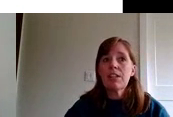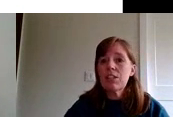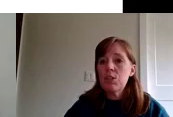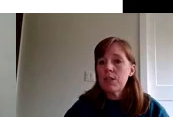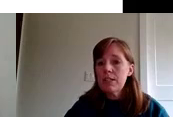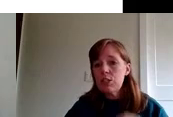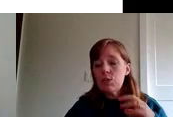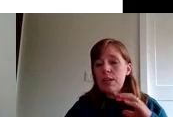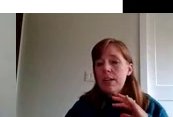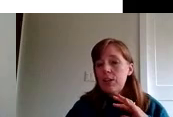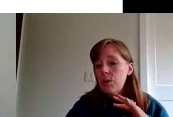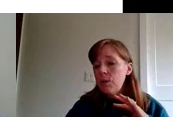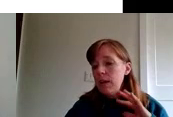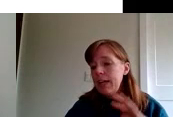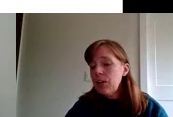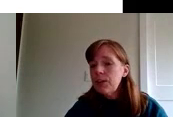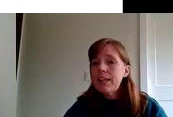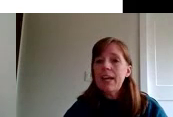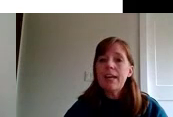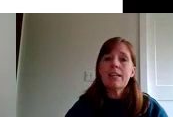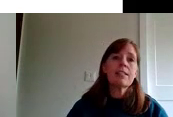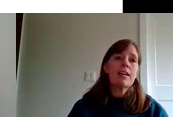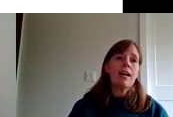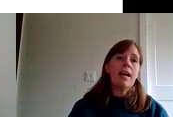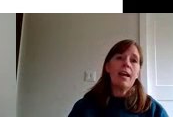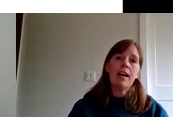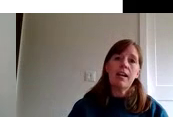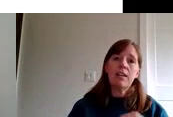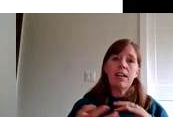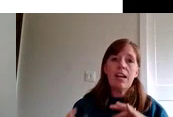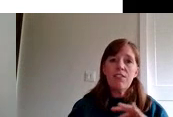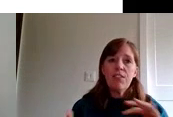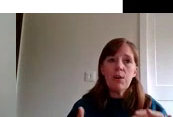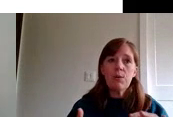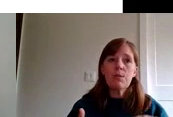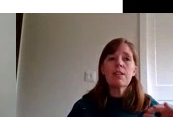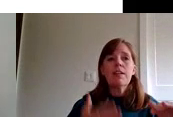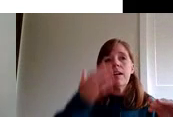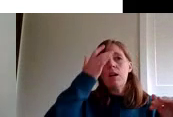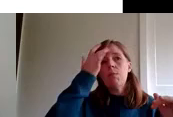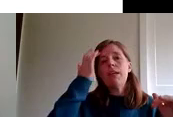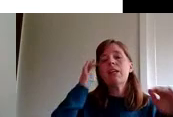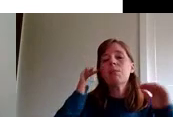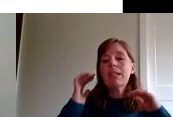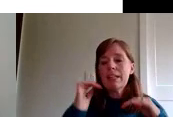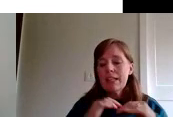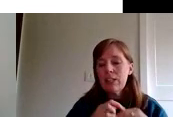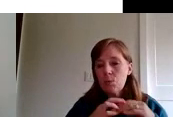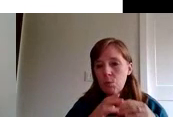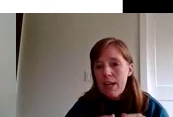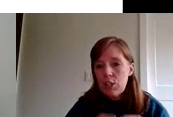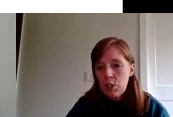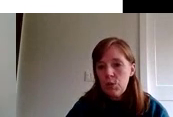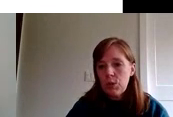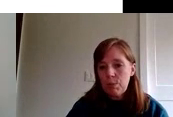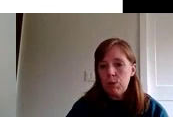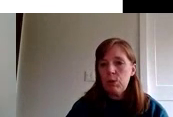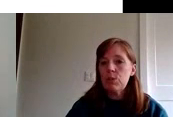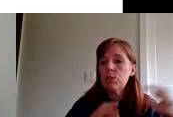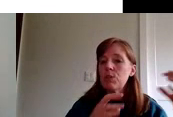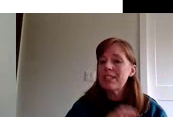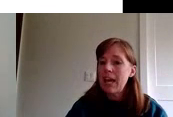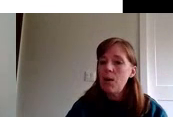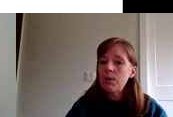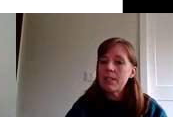computer, actually, because you can use hearing aids and headphones. They can be connected right to